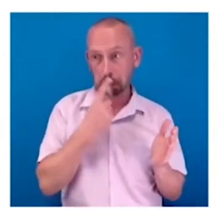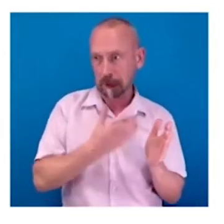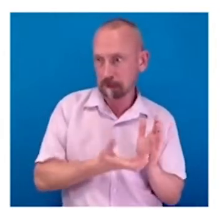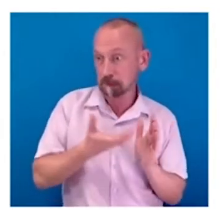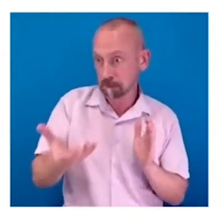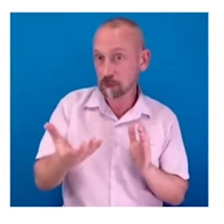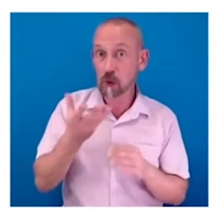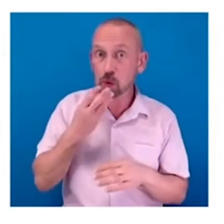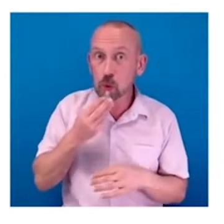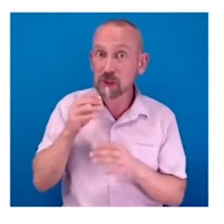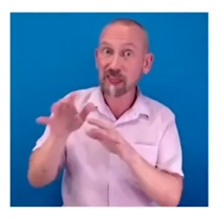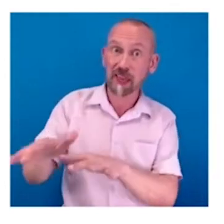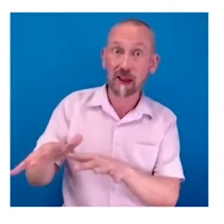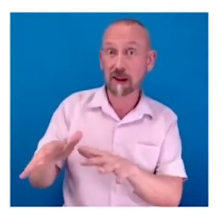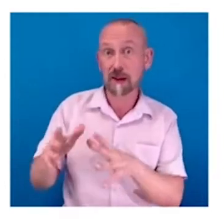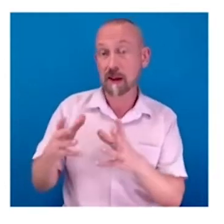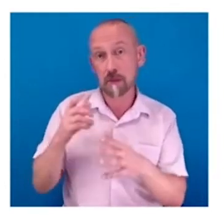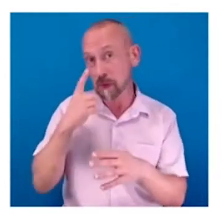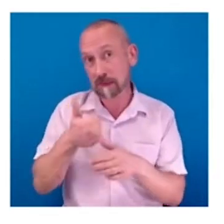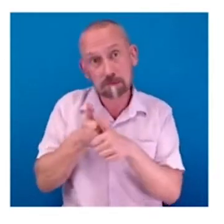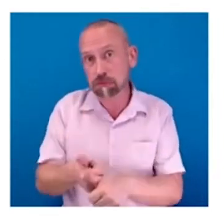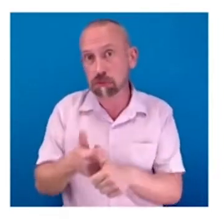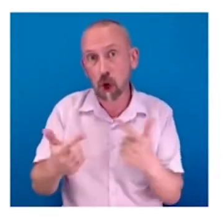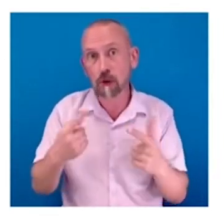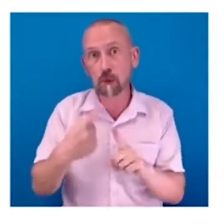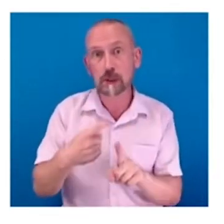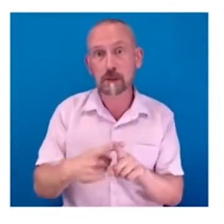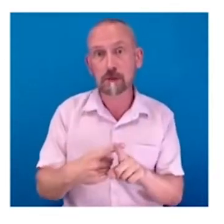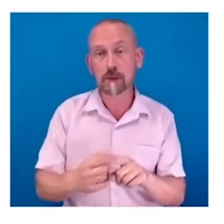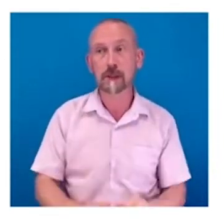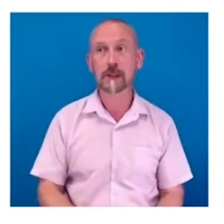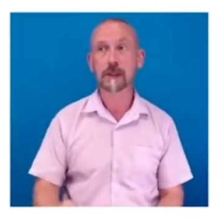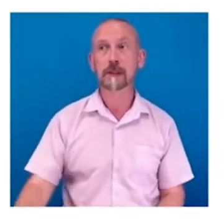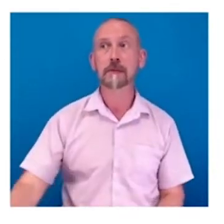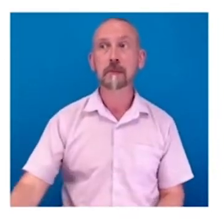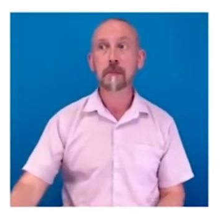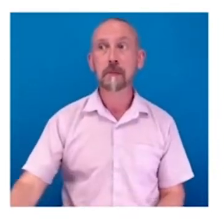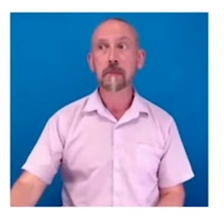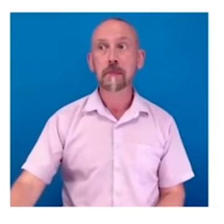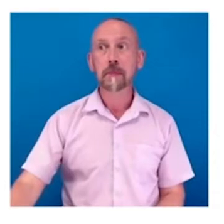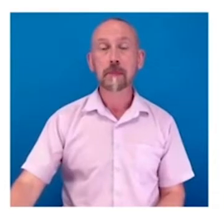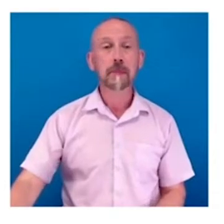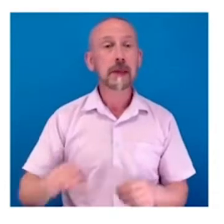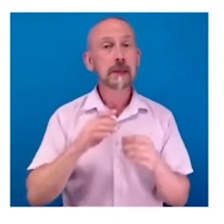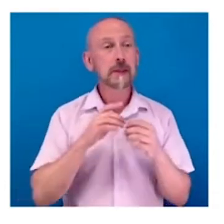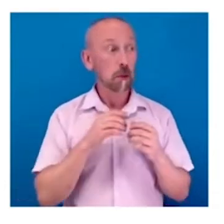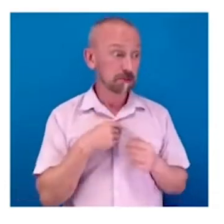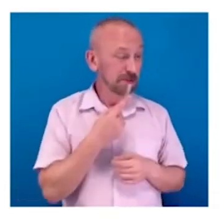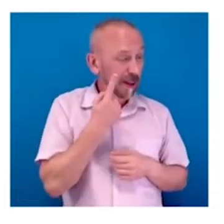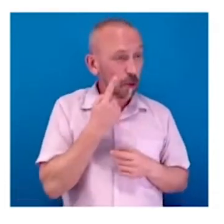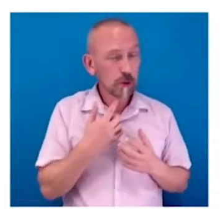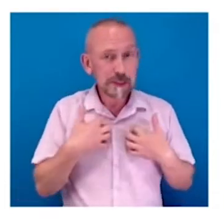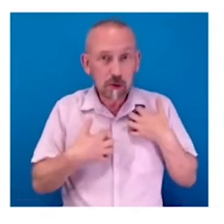good with it. I was really intrigued by that, actually, to know which way around you'd come to do it, whether there was, you know, whether it was the inclusive tech first,